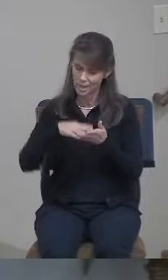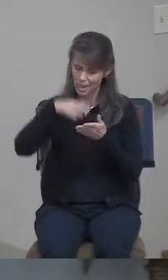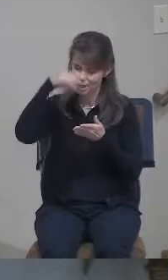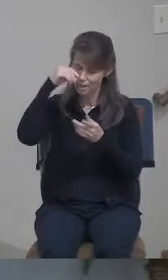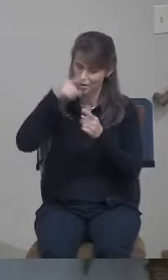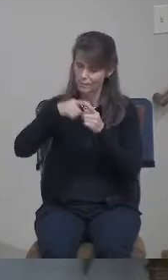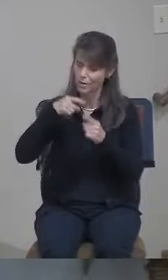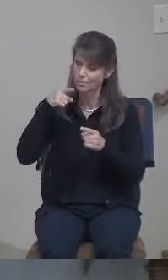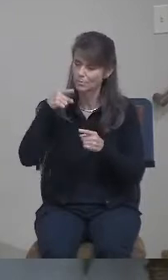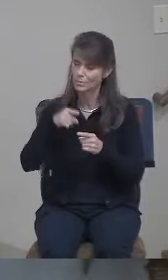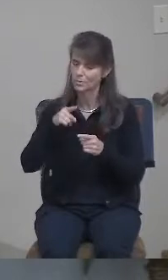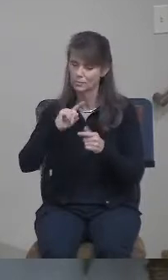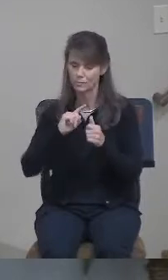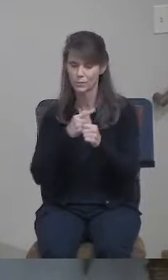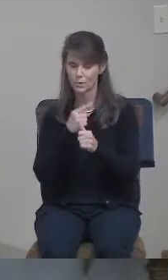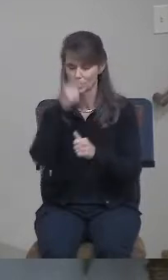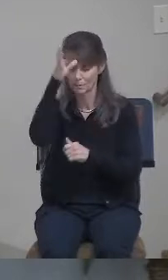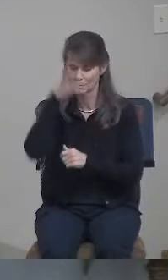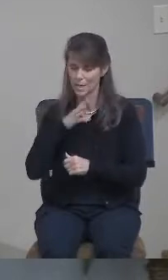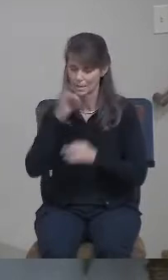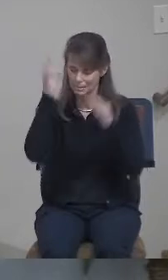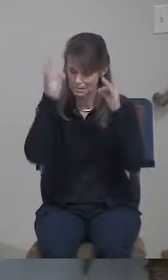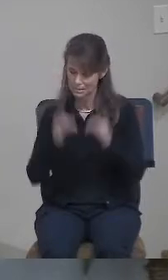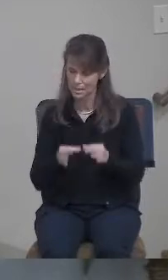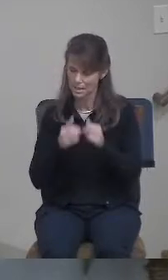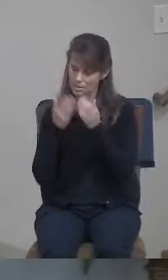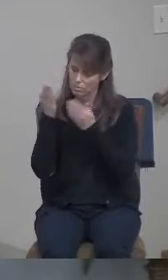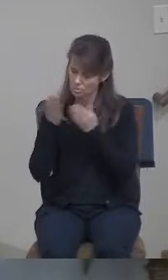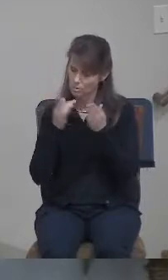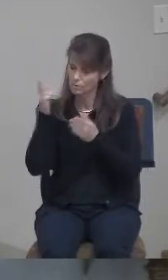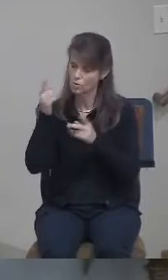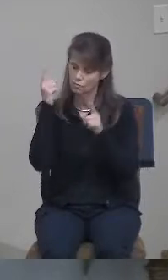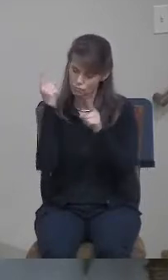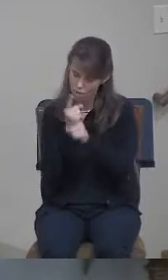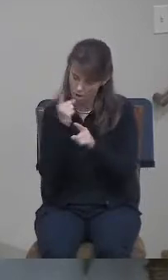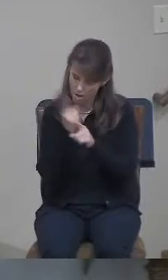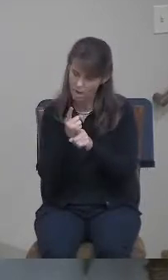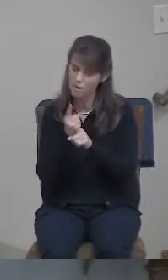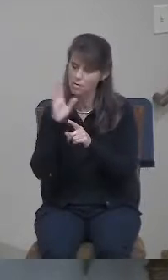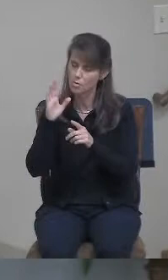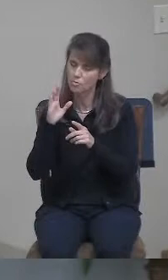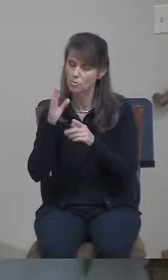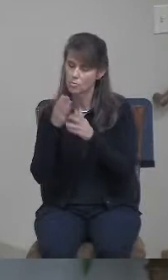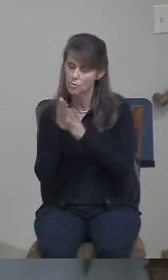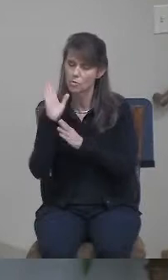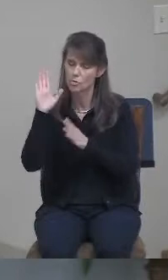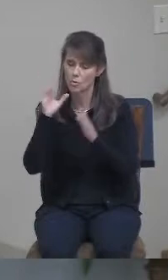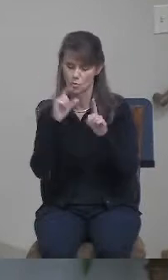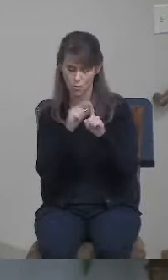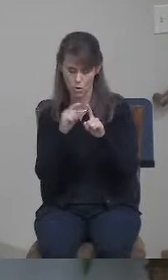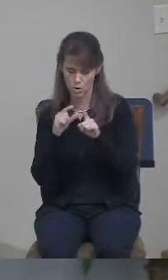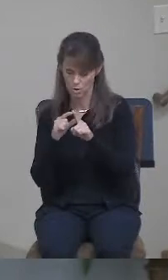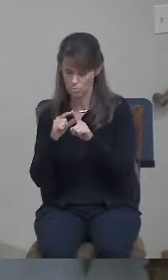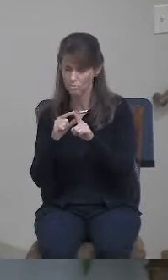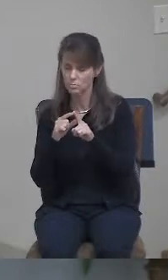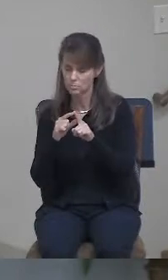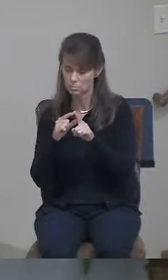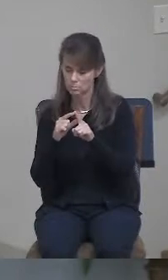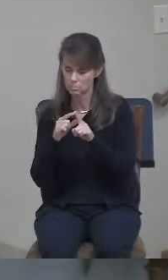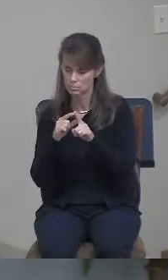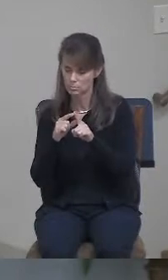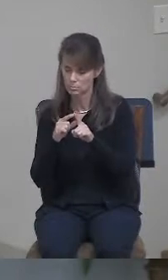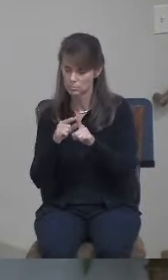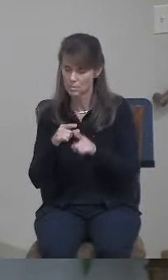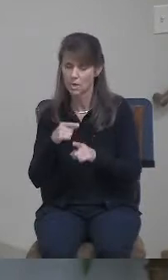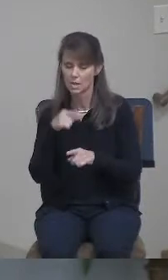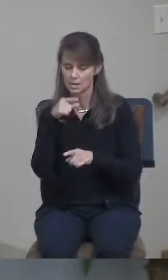to serve you, were determined to do things that you had instructed in your word, and they were willing to be